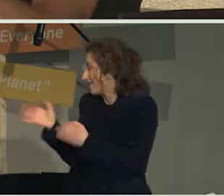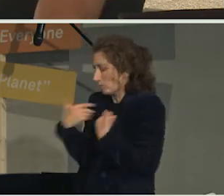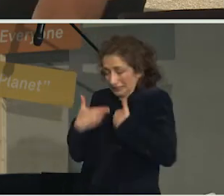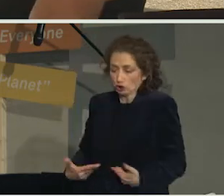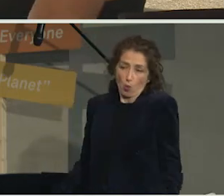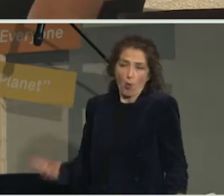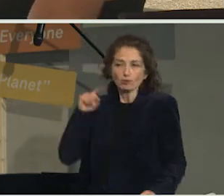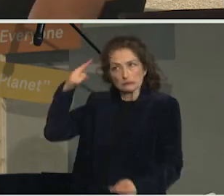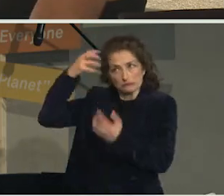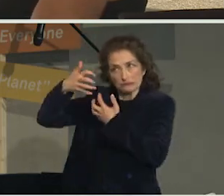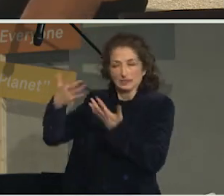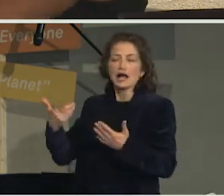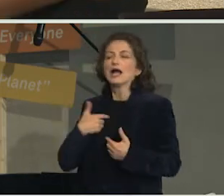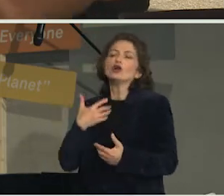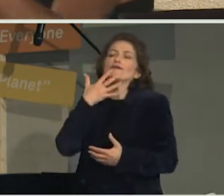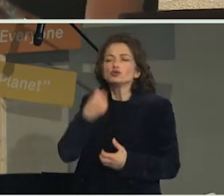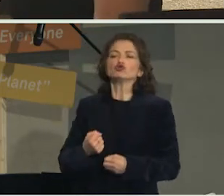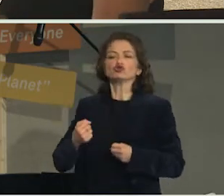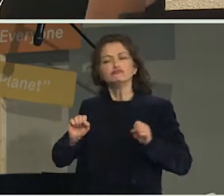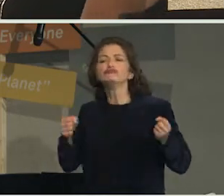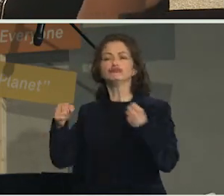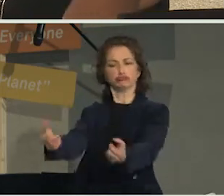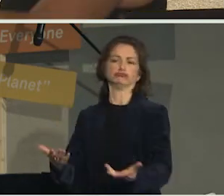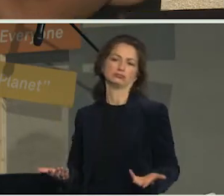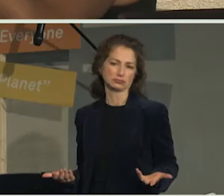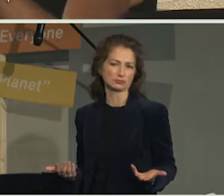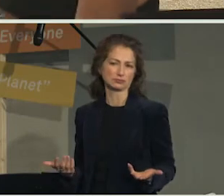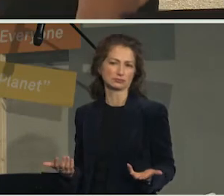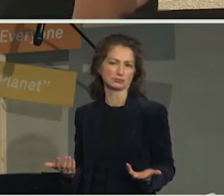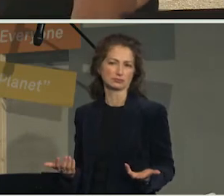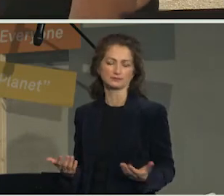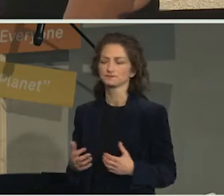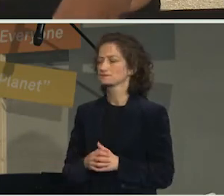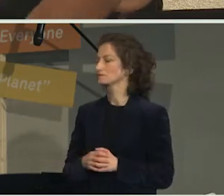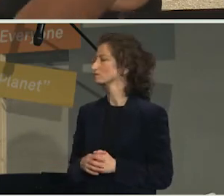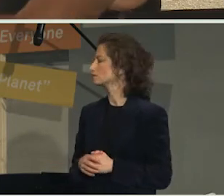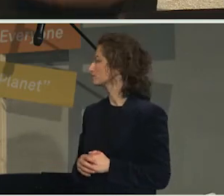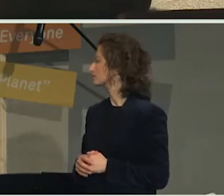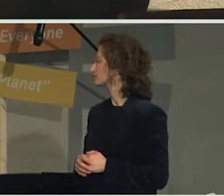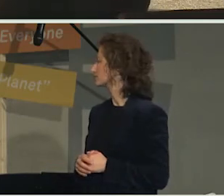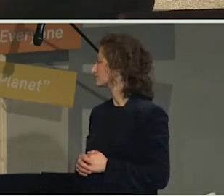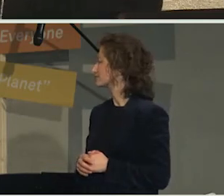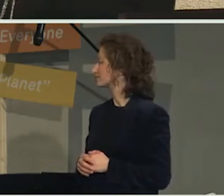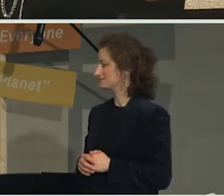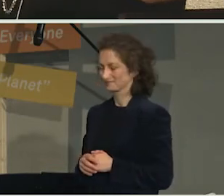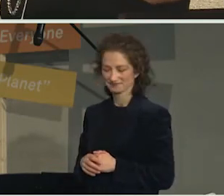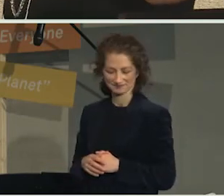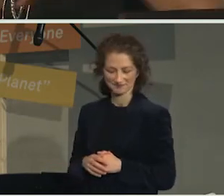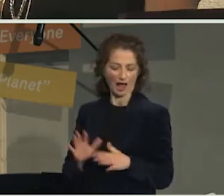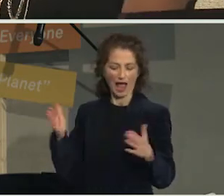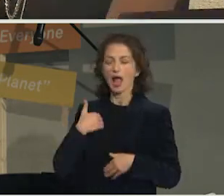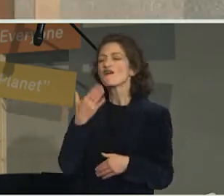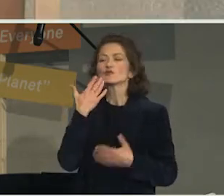I like to immerse myself in anything that's water related. I'm there. So like when this is over, I'm going back to the hotel